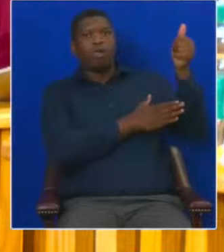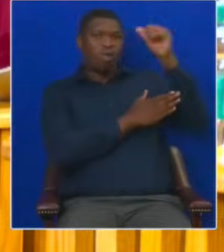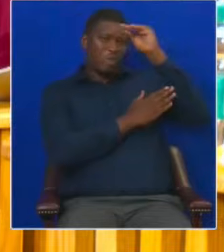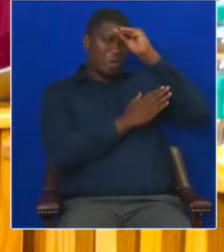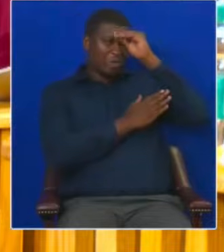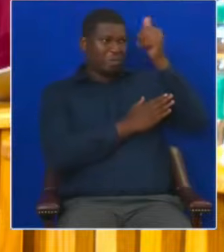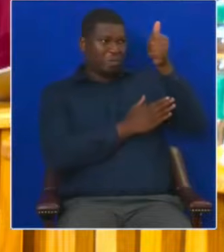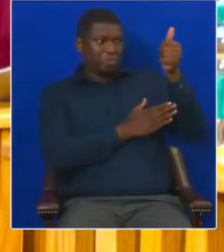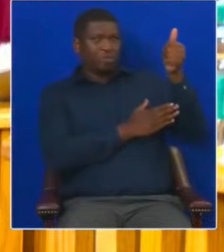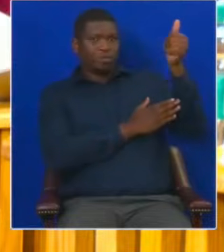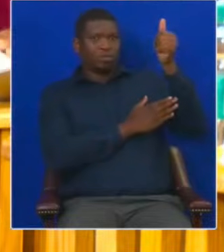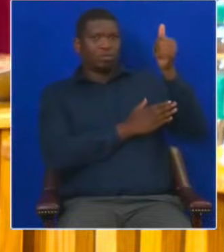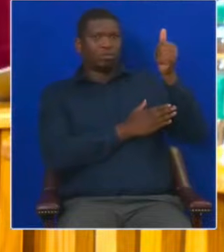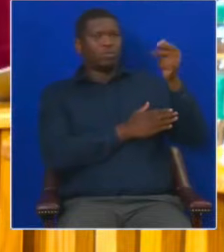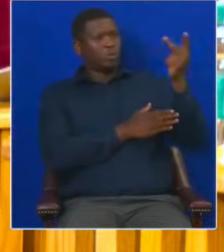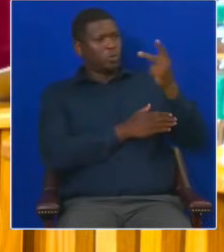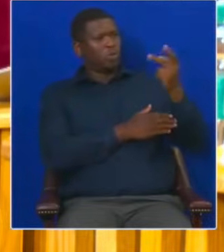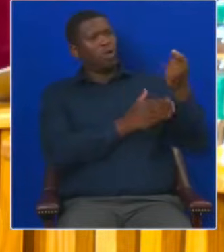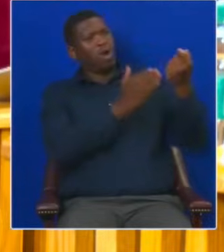management.